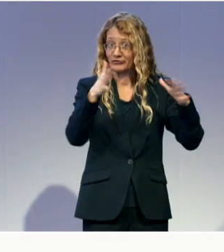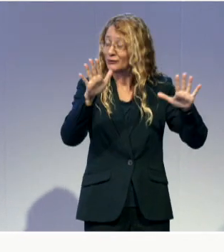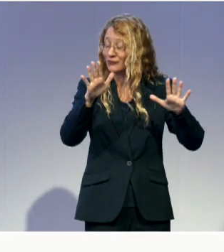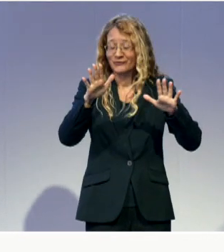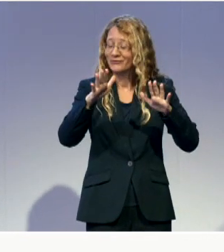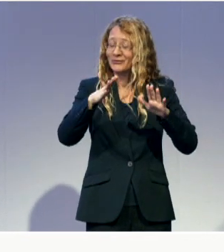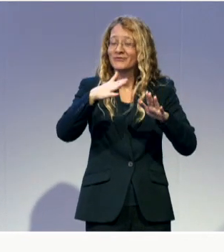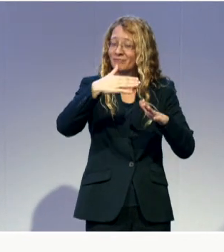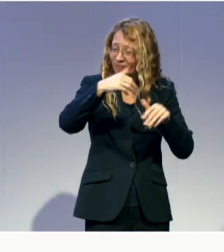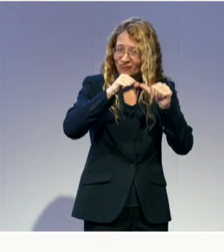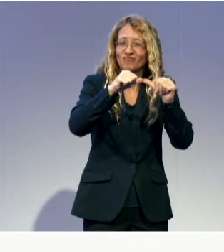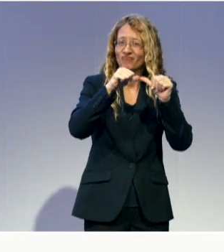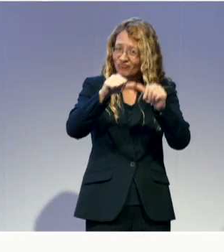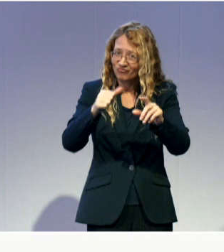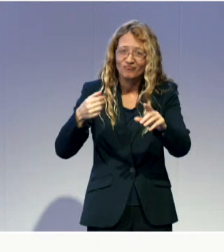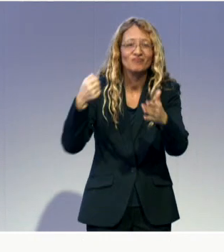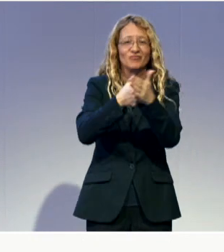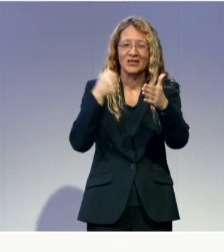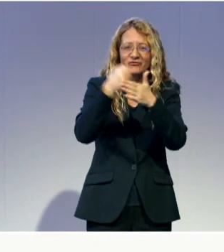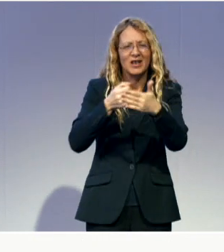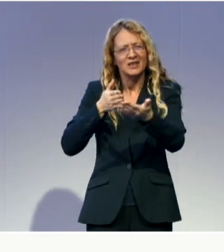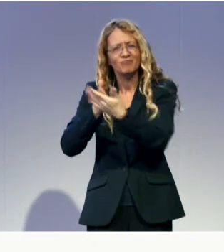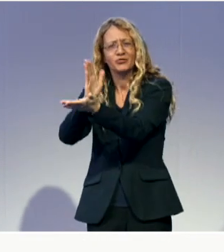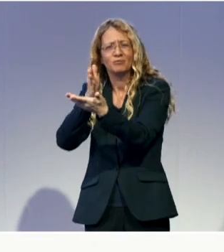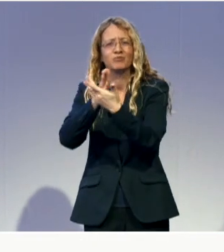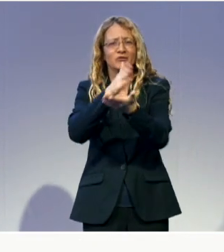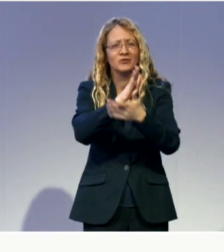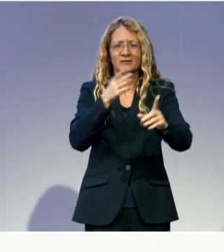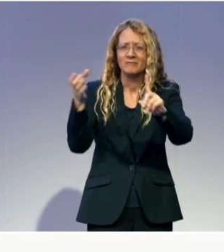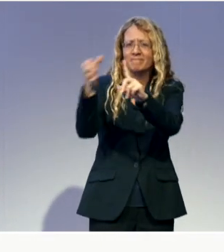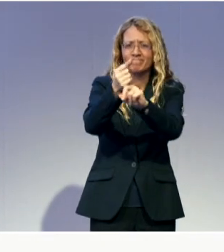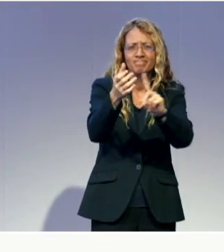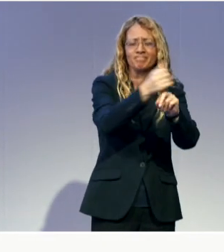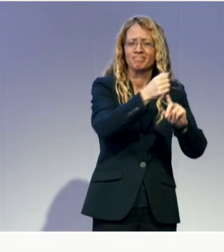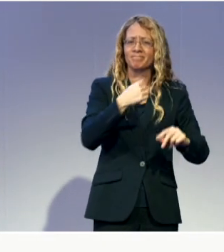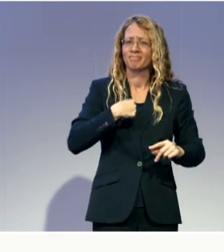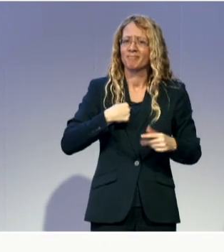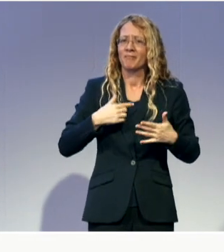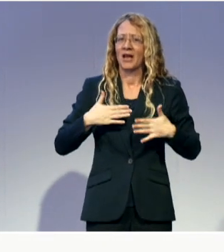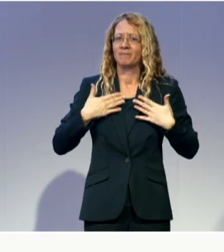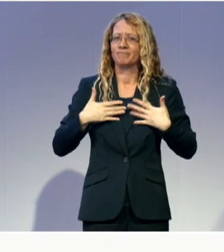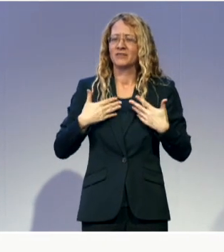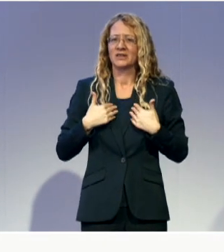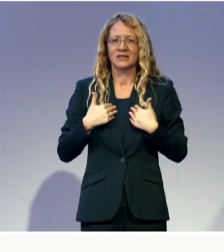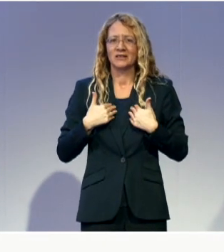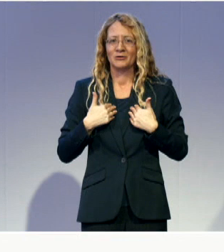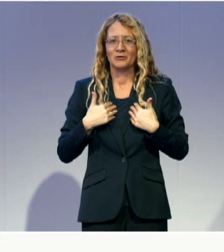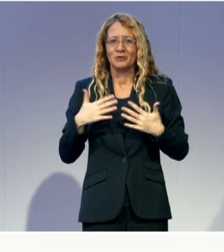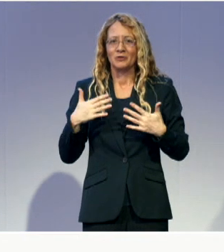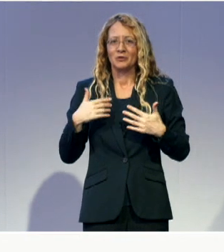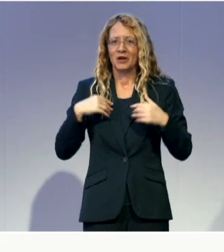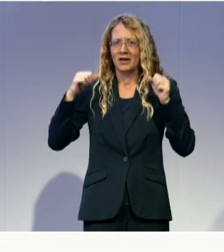and honored and so thrilled to be able to participate in politics at the national